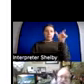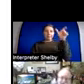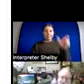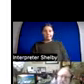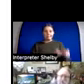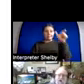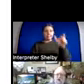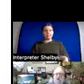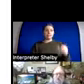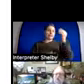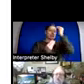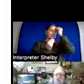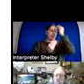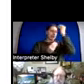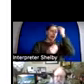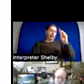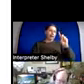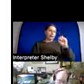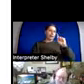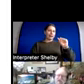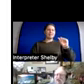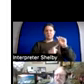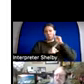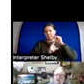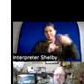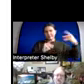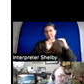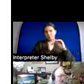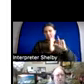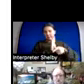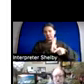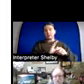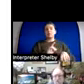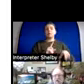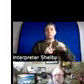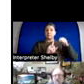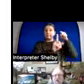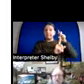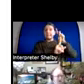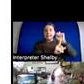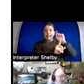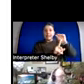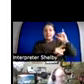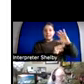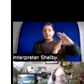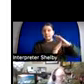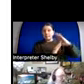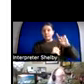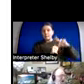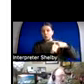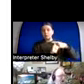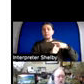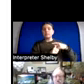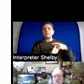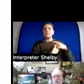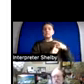have data i will talk a lot more about data but you have data that's the input that data is fed into